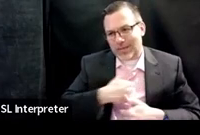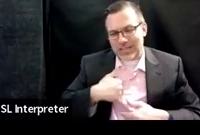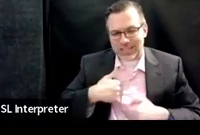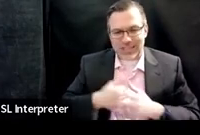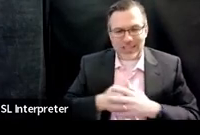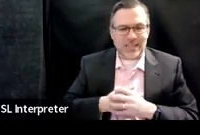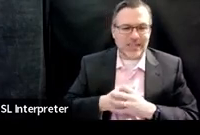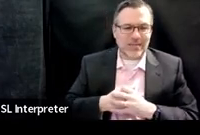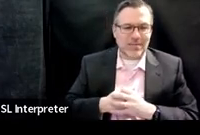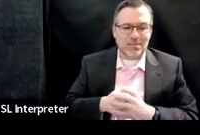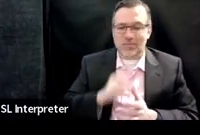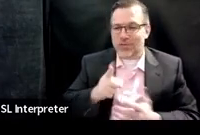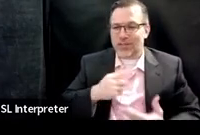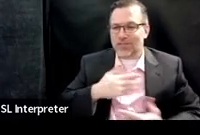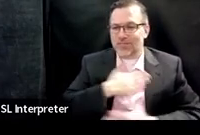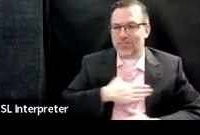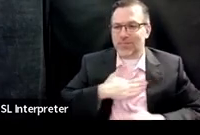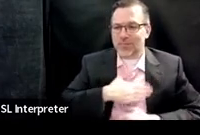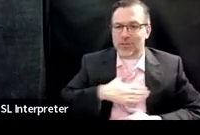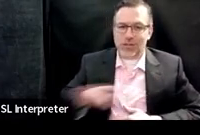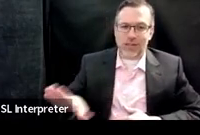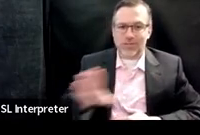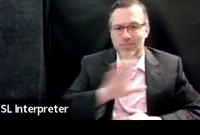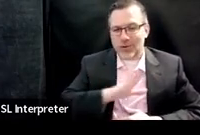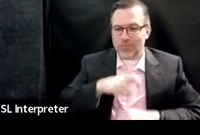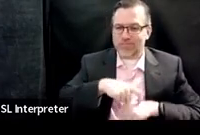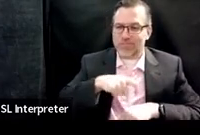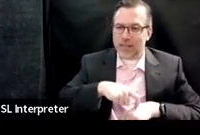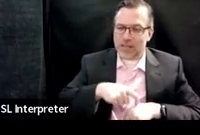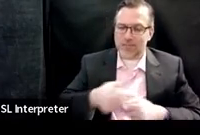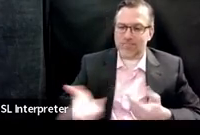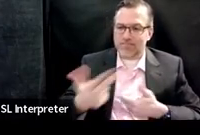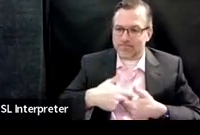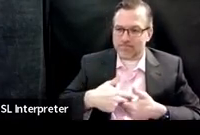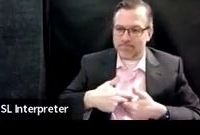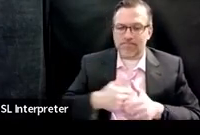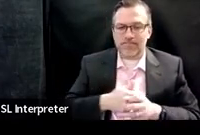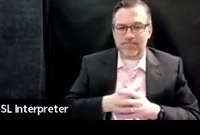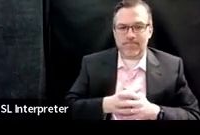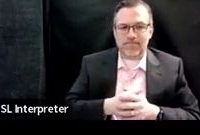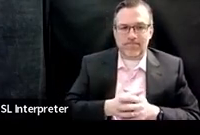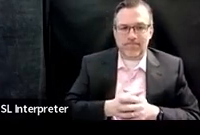We appreciate all of you. And I'm going to stop sharing.